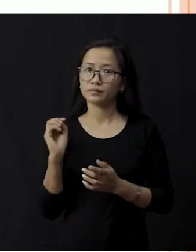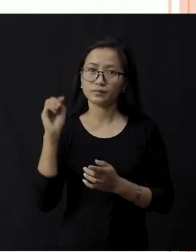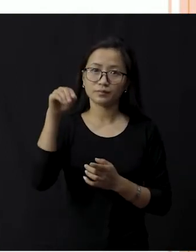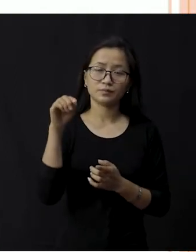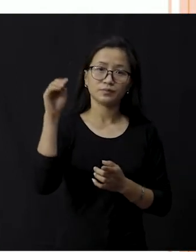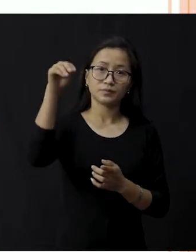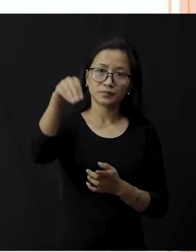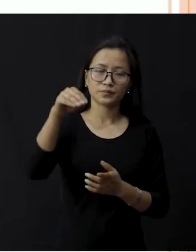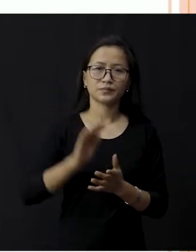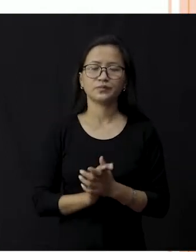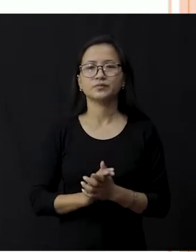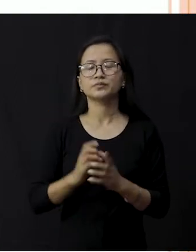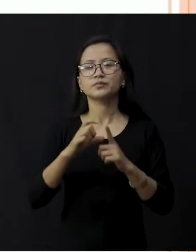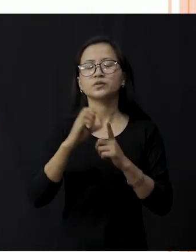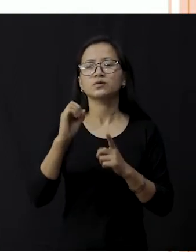spelling